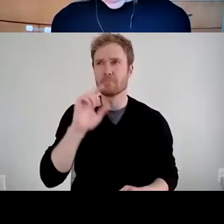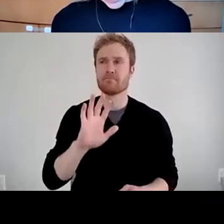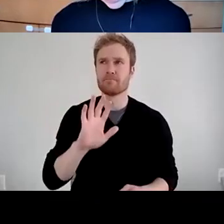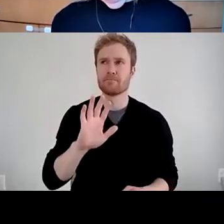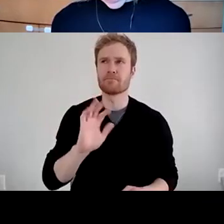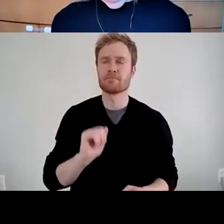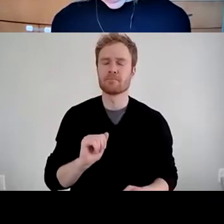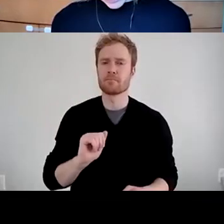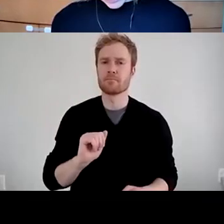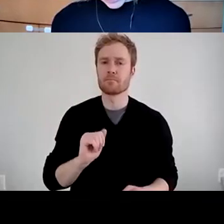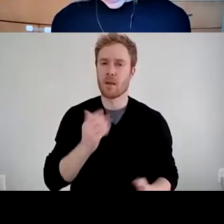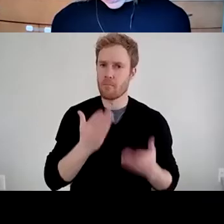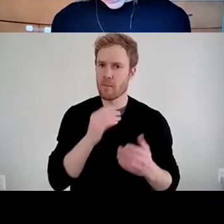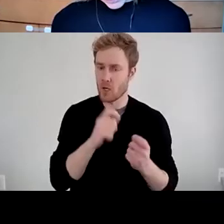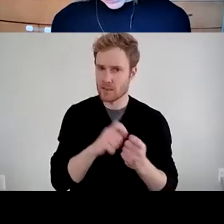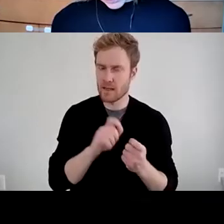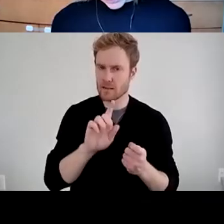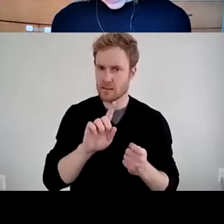the most, I mean,